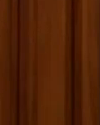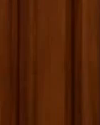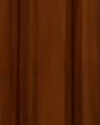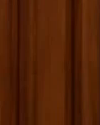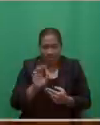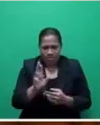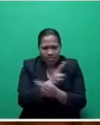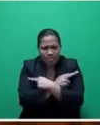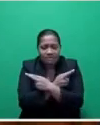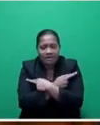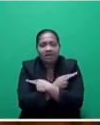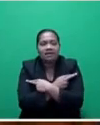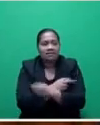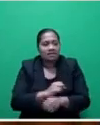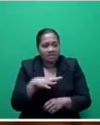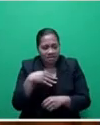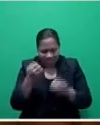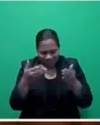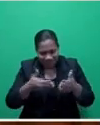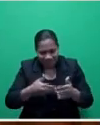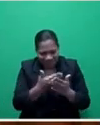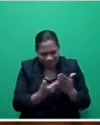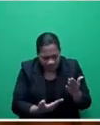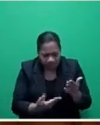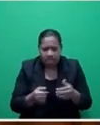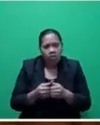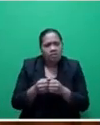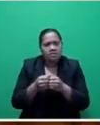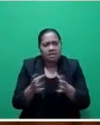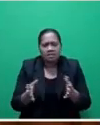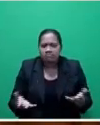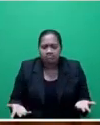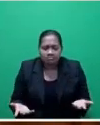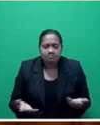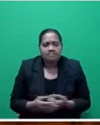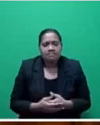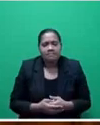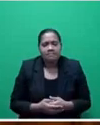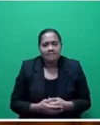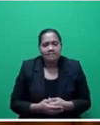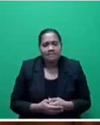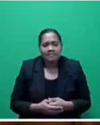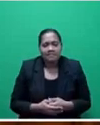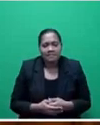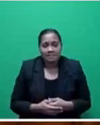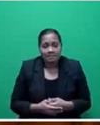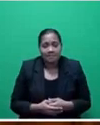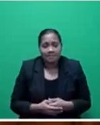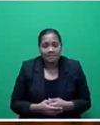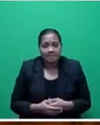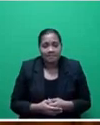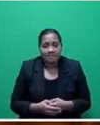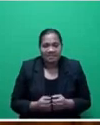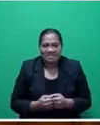instead of her concentrating on the FEG, she started casting a session on Honourable Biman